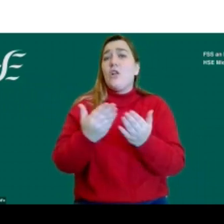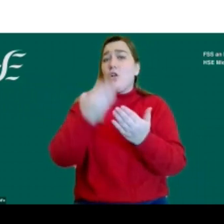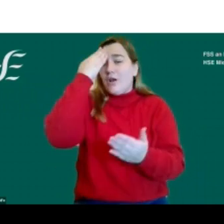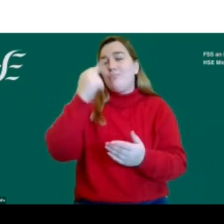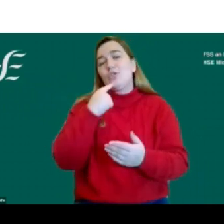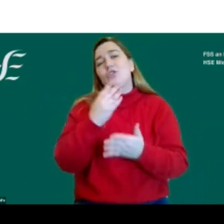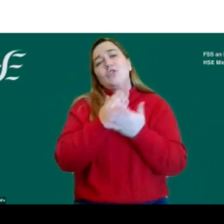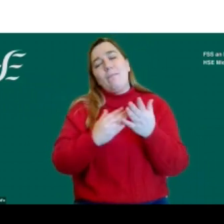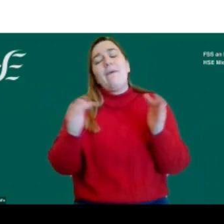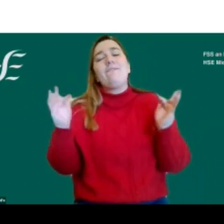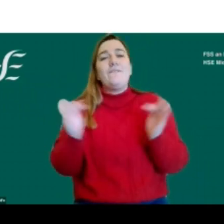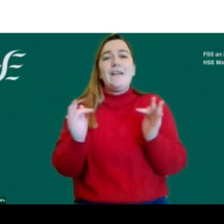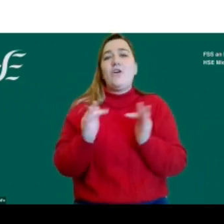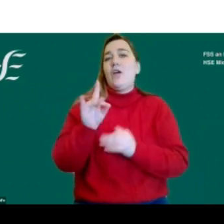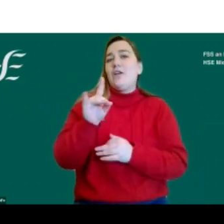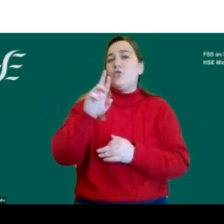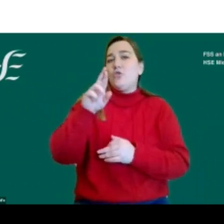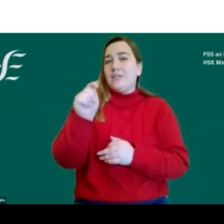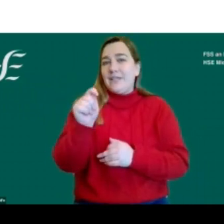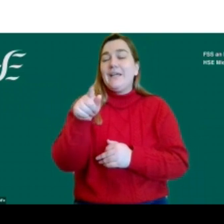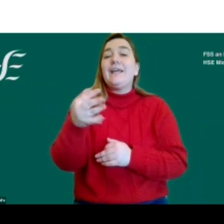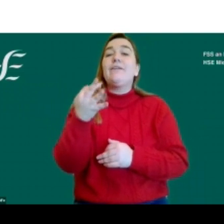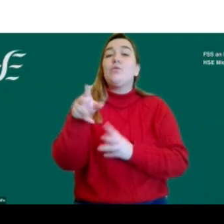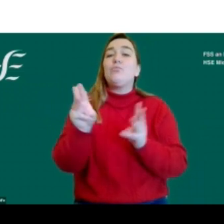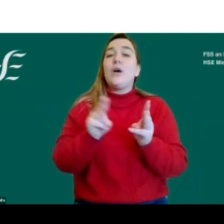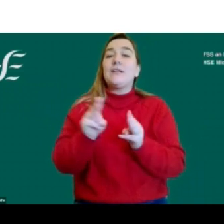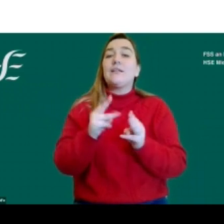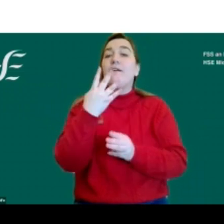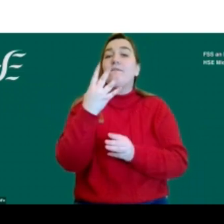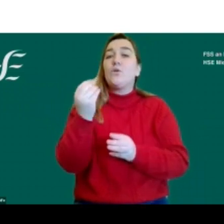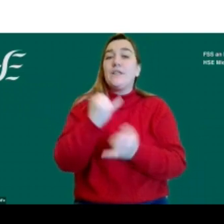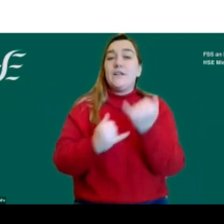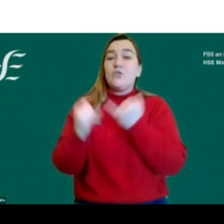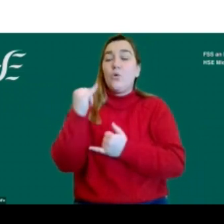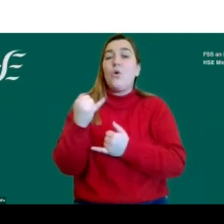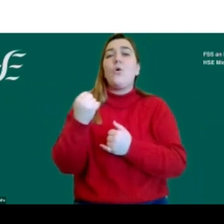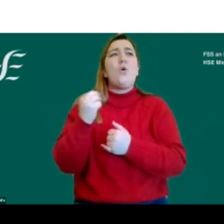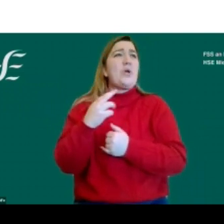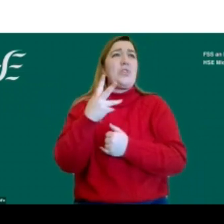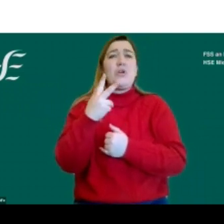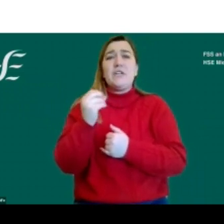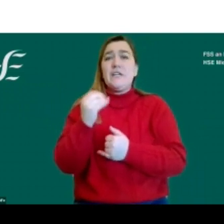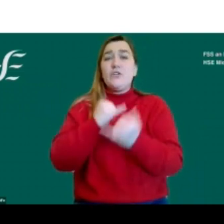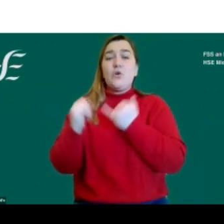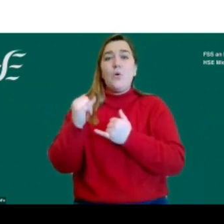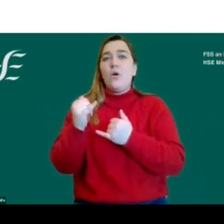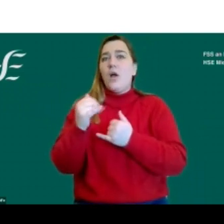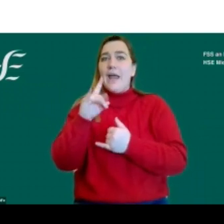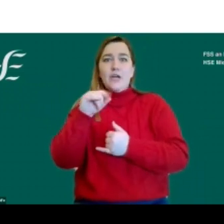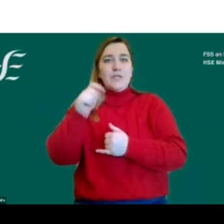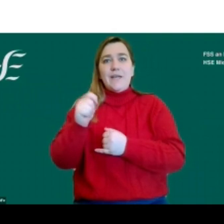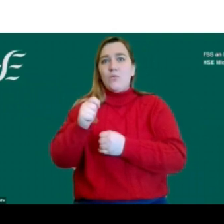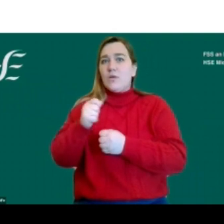fear HRT, and the problem is that if you practiced 40 years ago, 30 years ago, they were putting HRT practically in the water, and then there's been a full kind